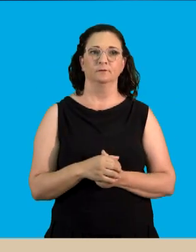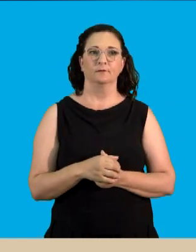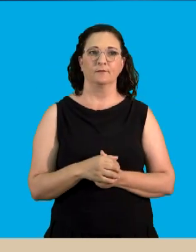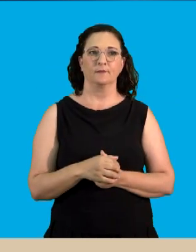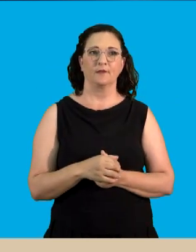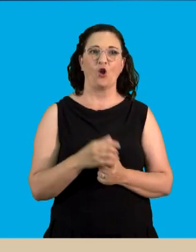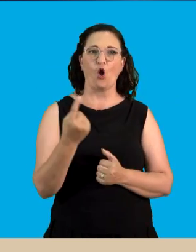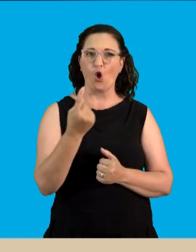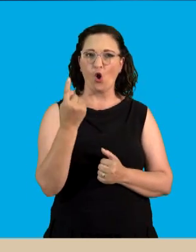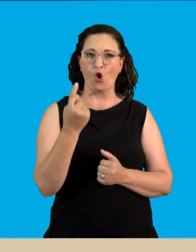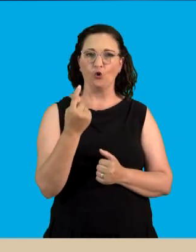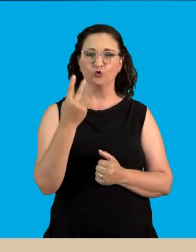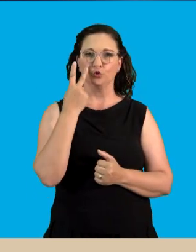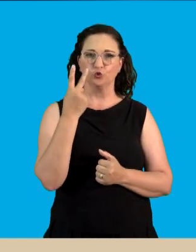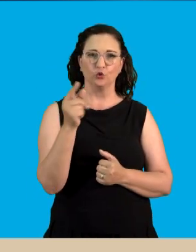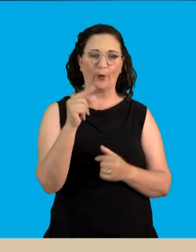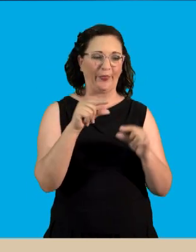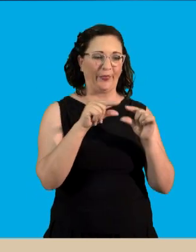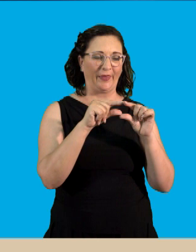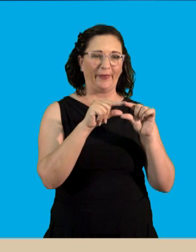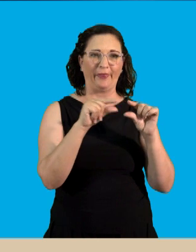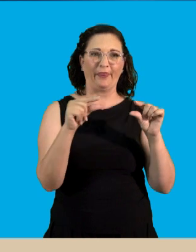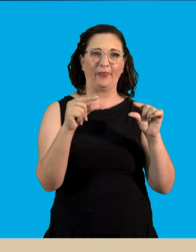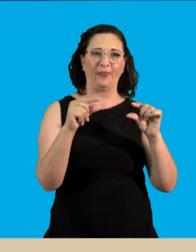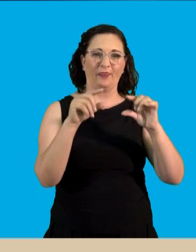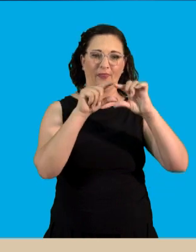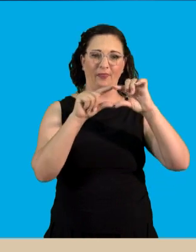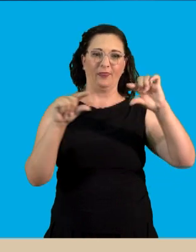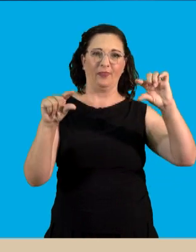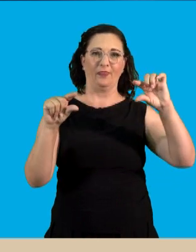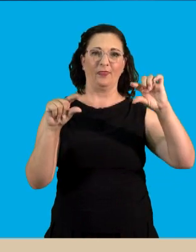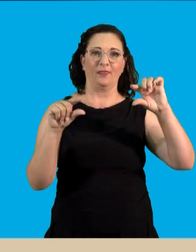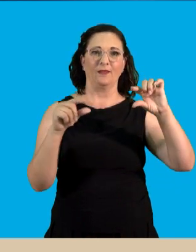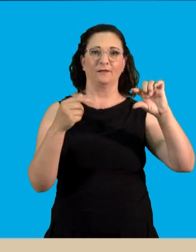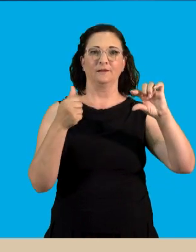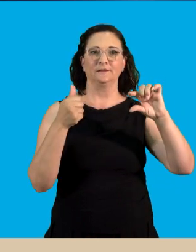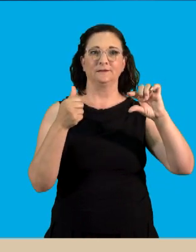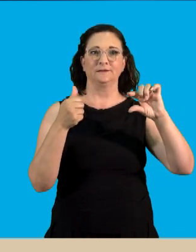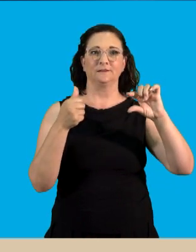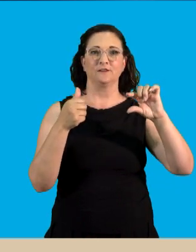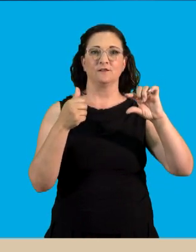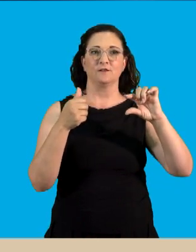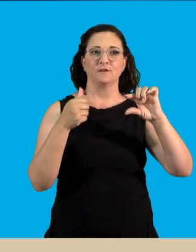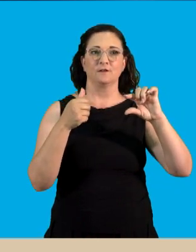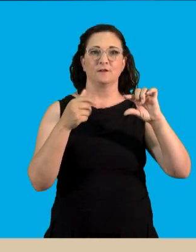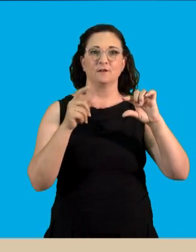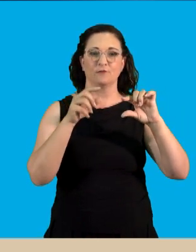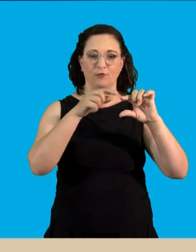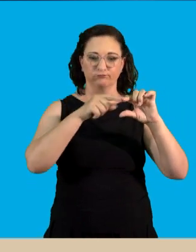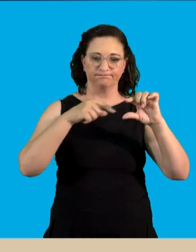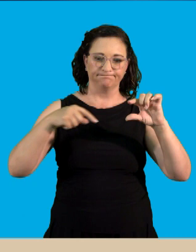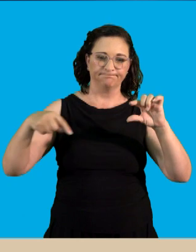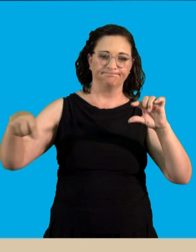at the thin band of light that you see is actually the stars inwards towards the center of